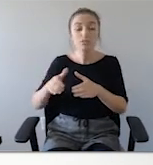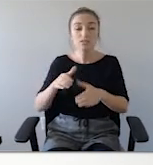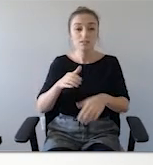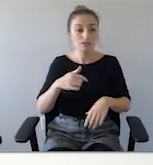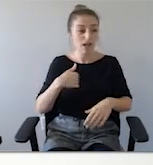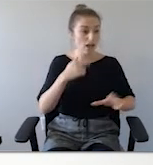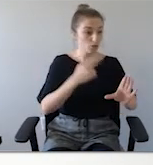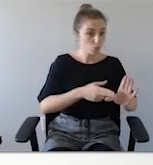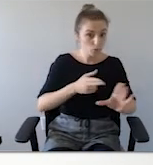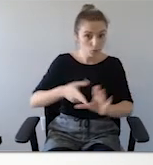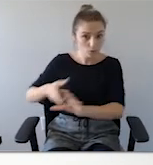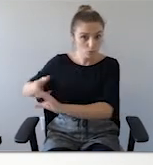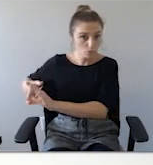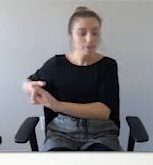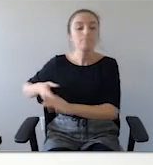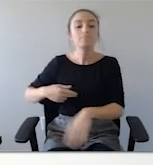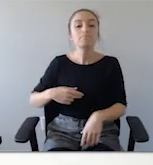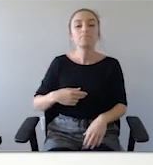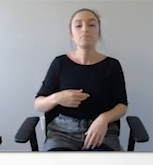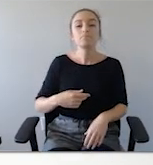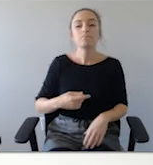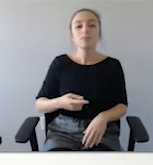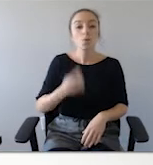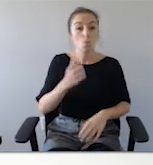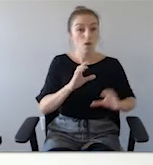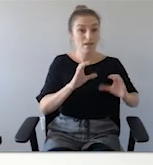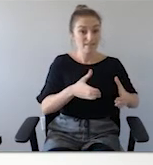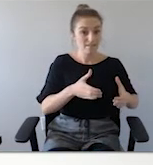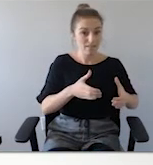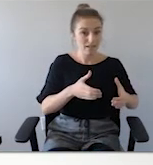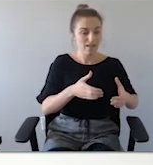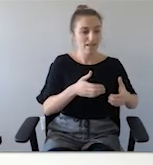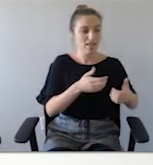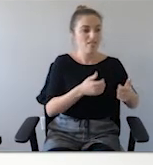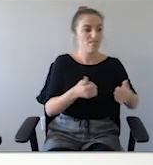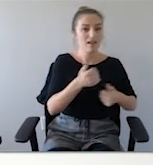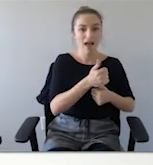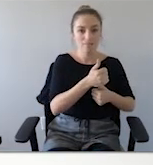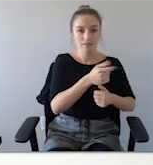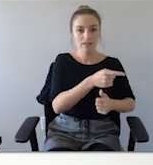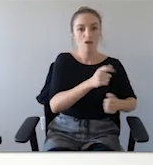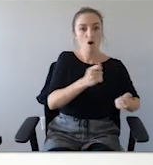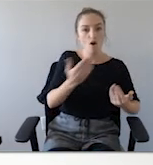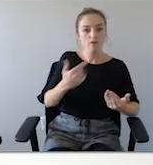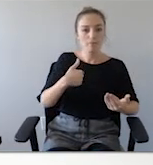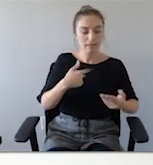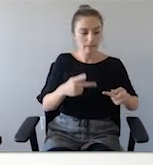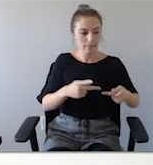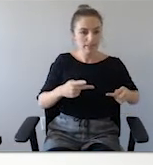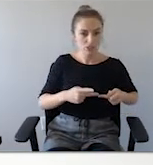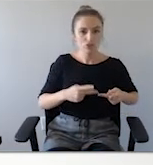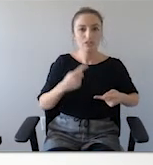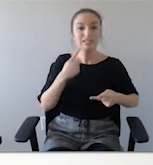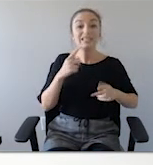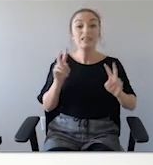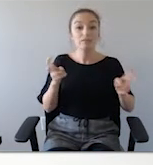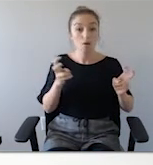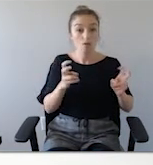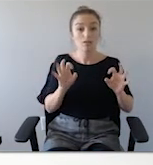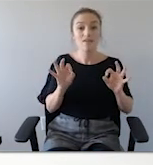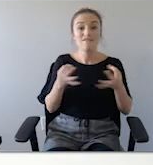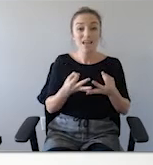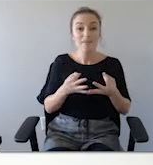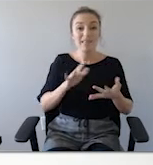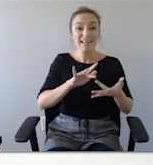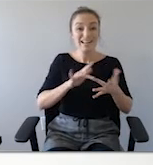and somebody who's the administrator offered me a position, and the organization is called Family Network on Disabilities of Broward County. So I've